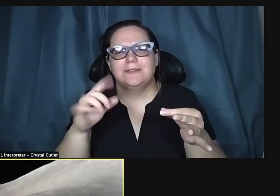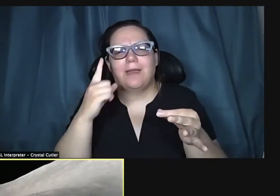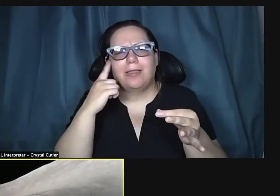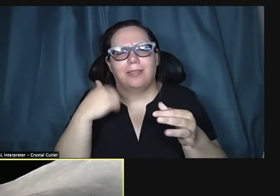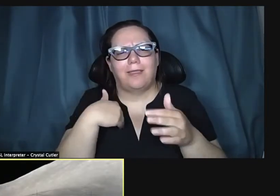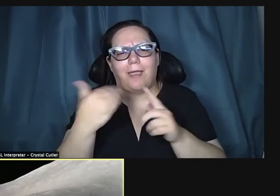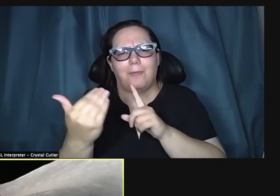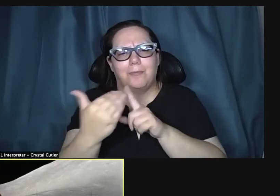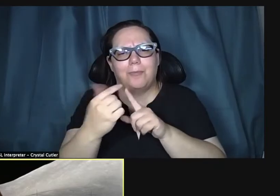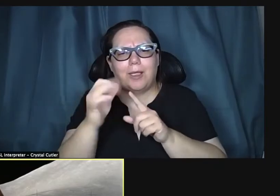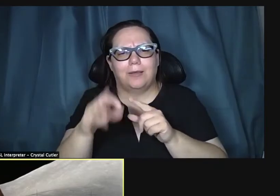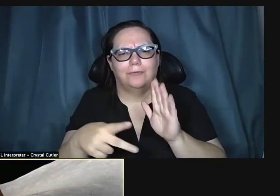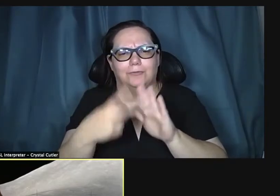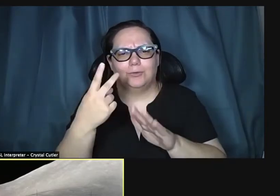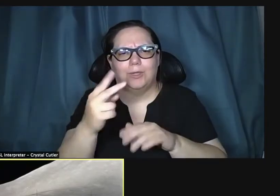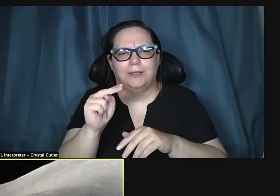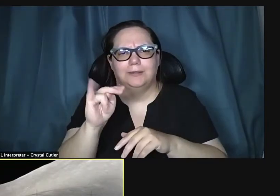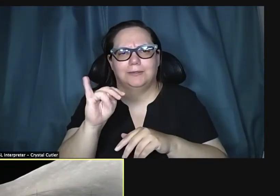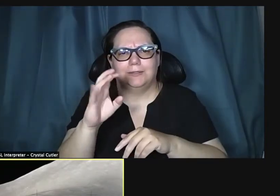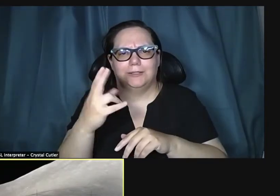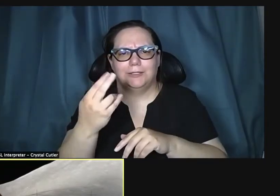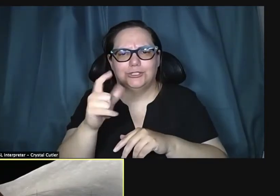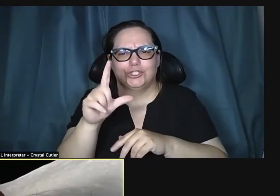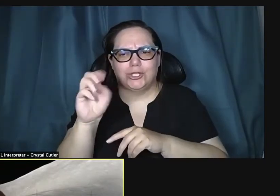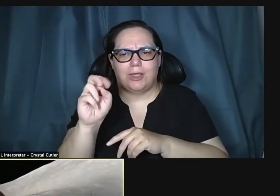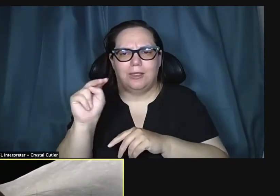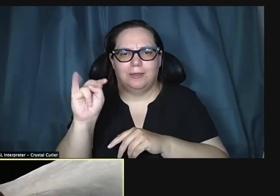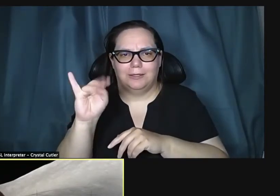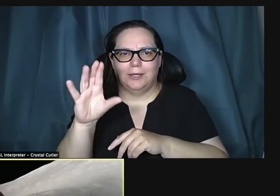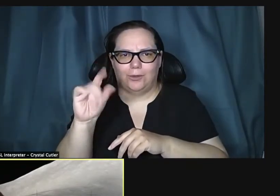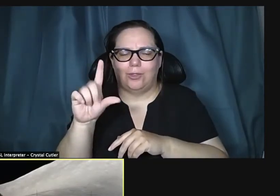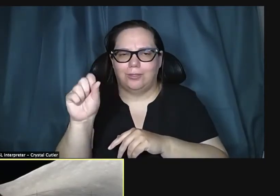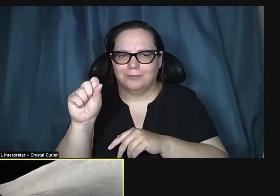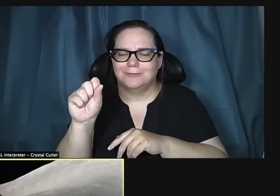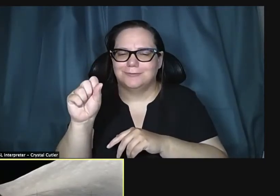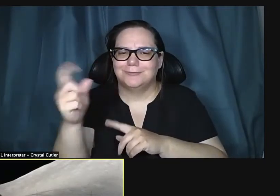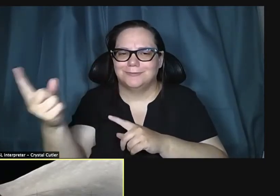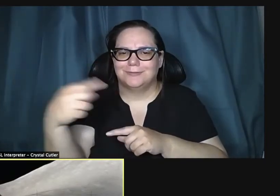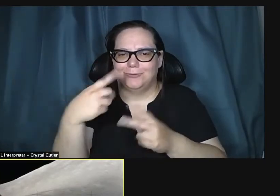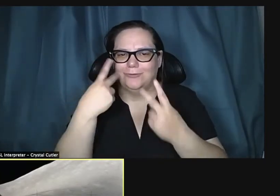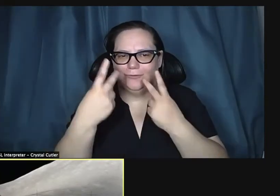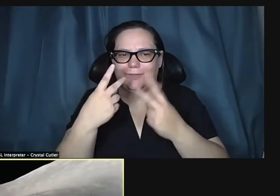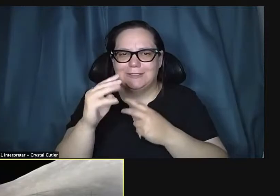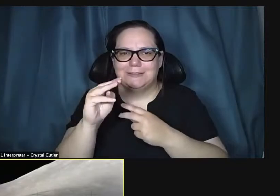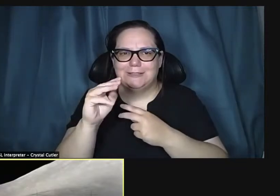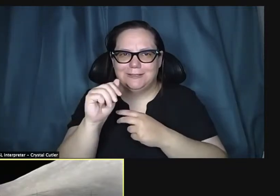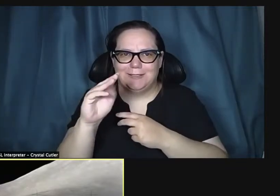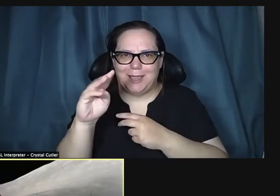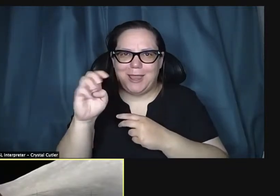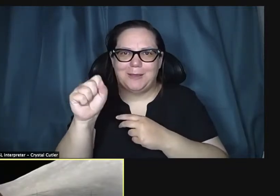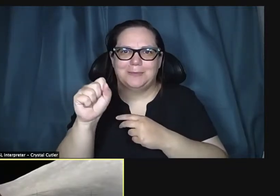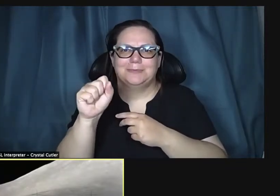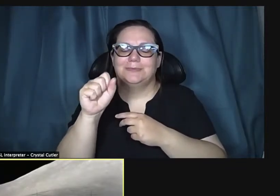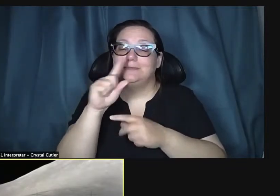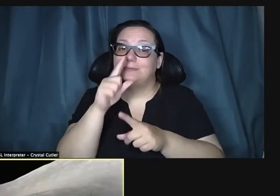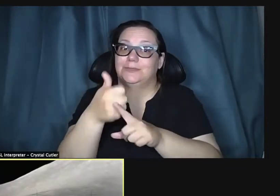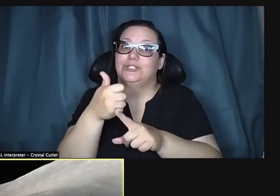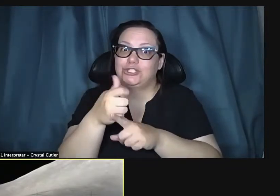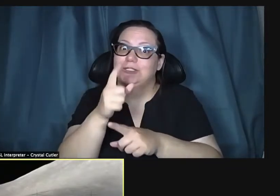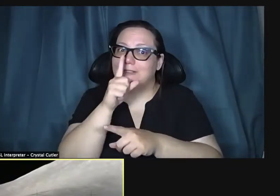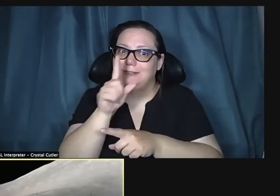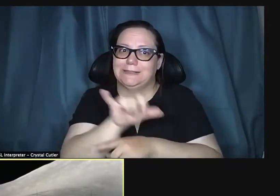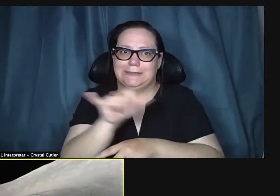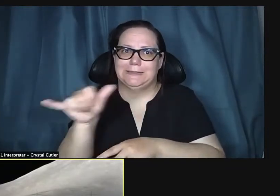twice when Nichelle Nichols visited Ames, and you know, she is the same